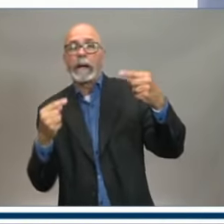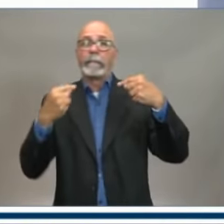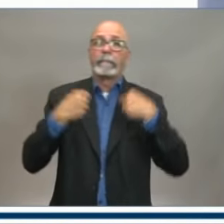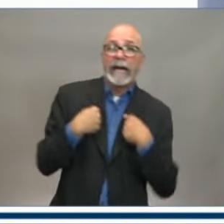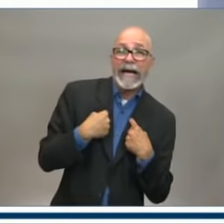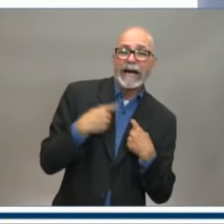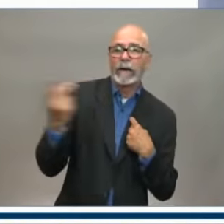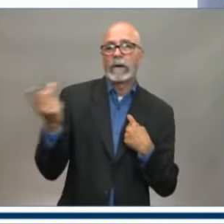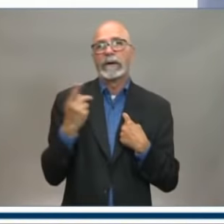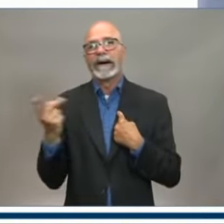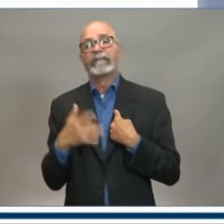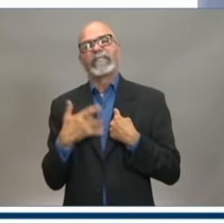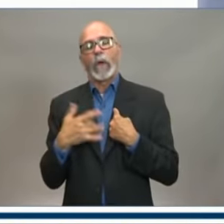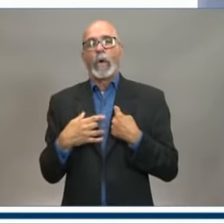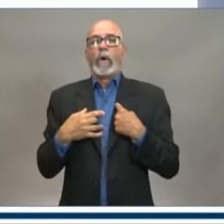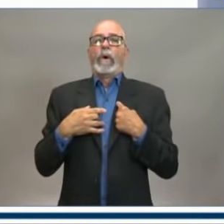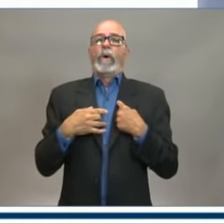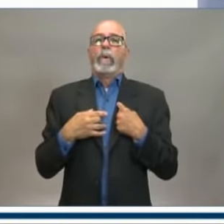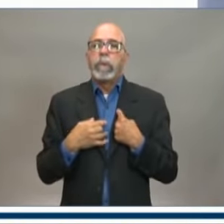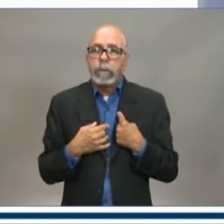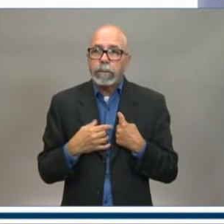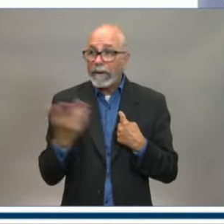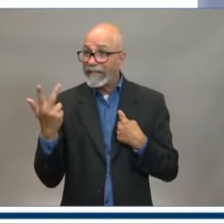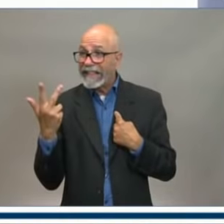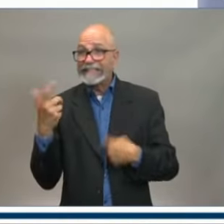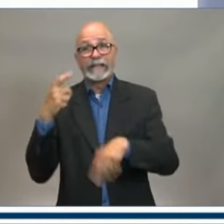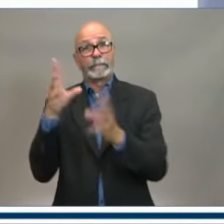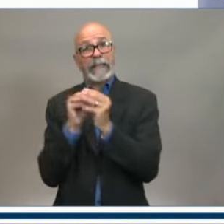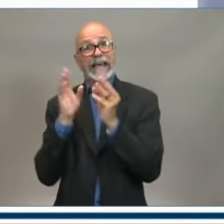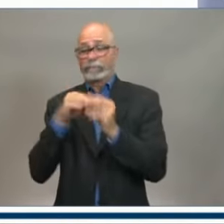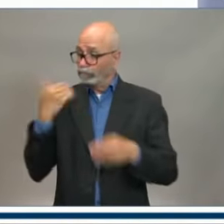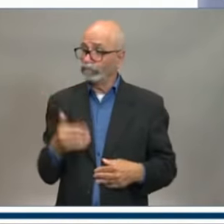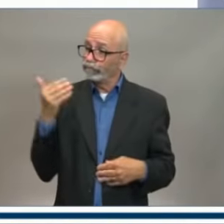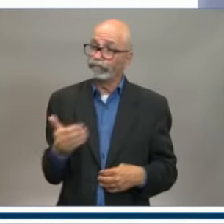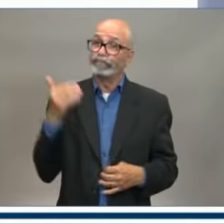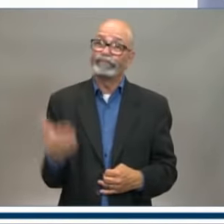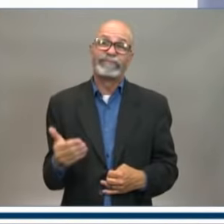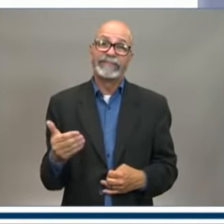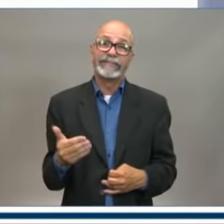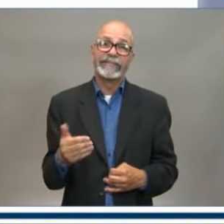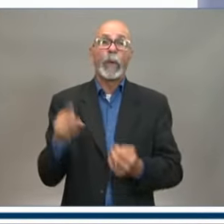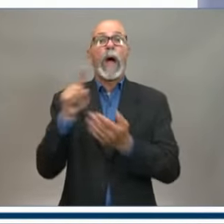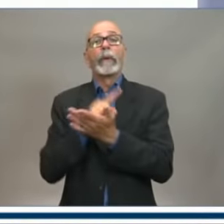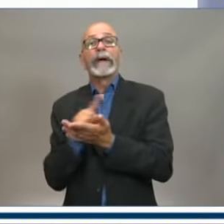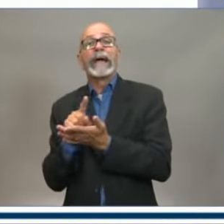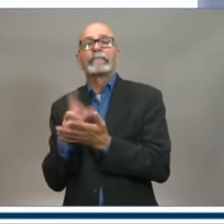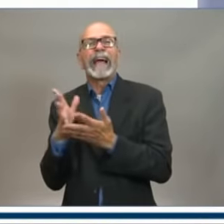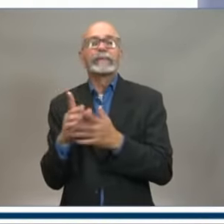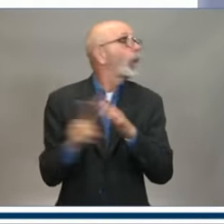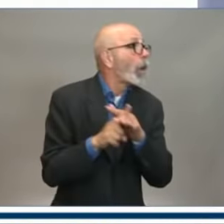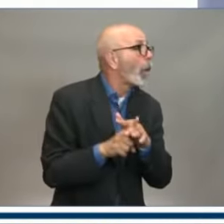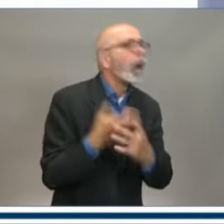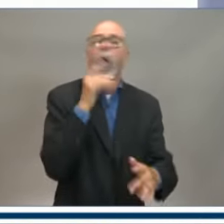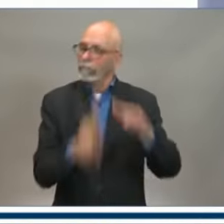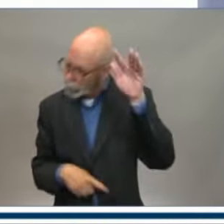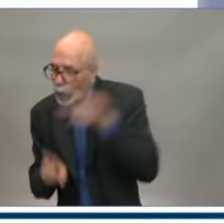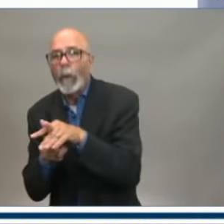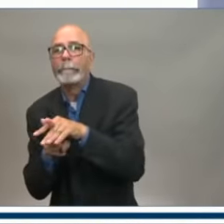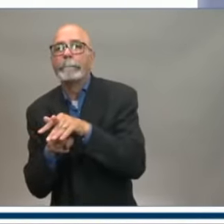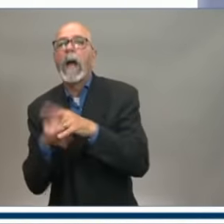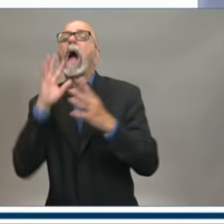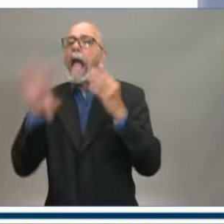even with 3 weeks of 3 a week, if something were to happen, we would be back here to communicate to Nova Scotians, and we'll continue to do that.